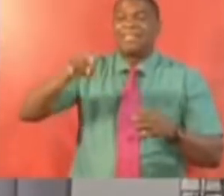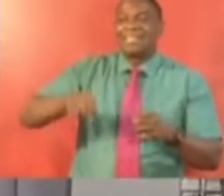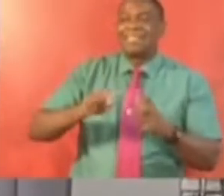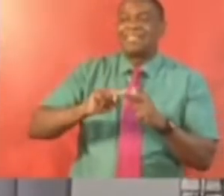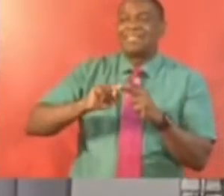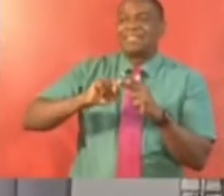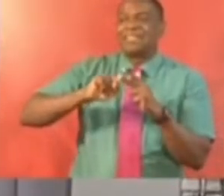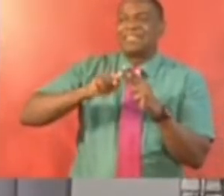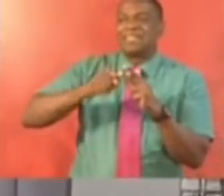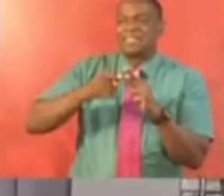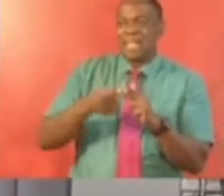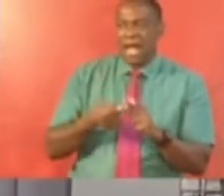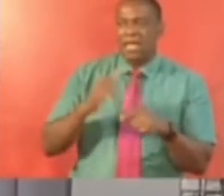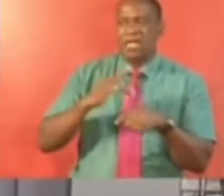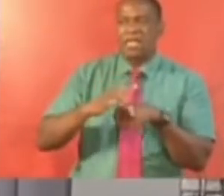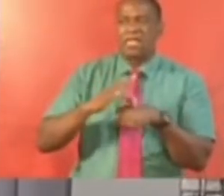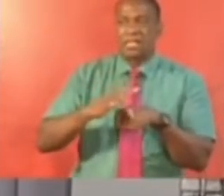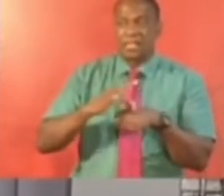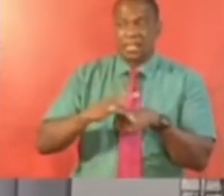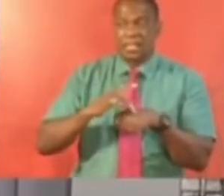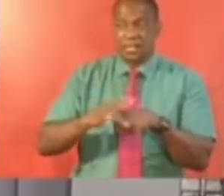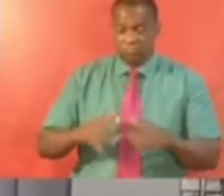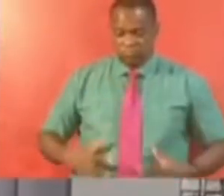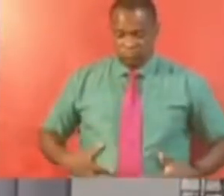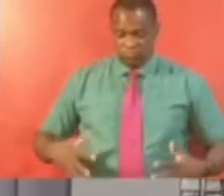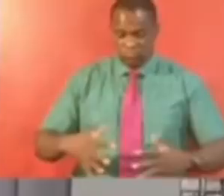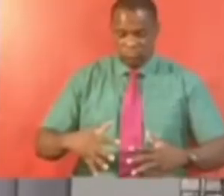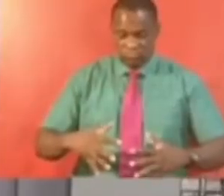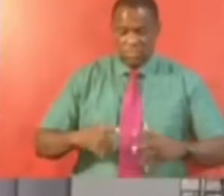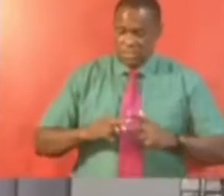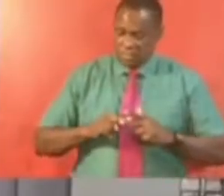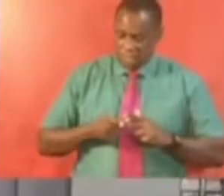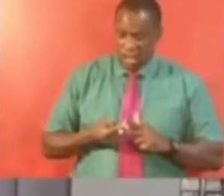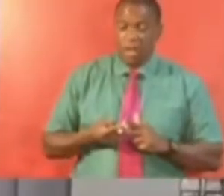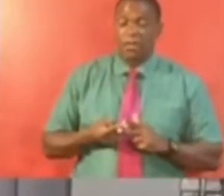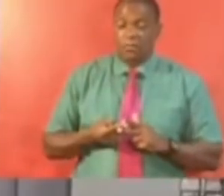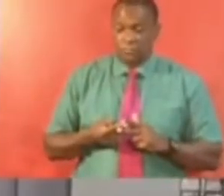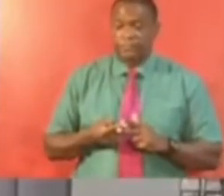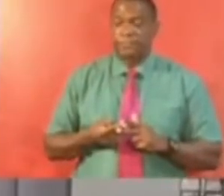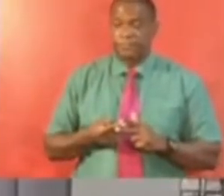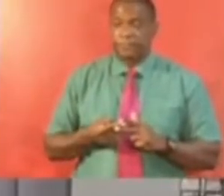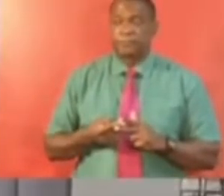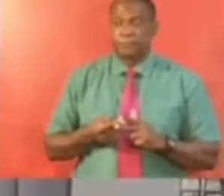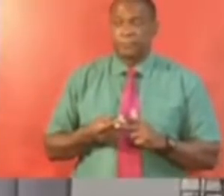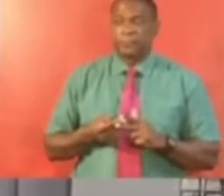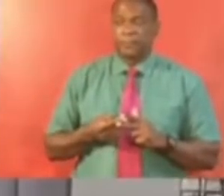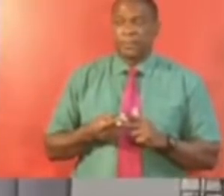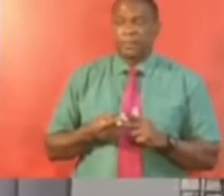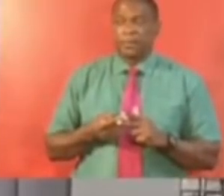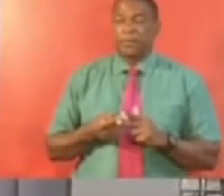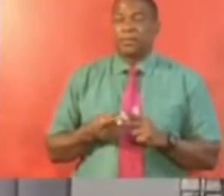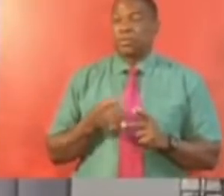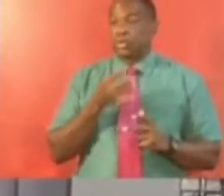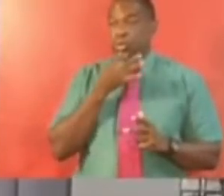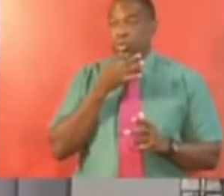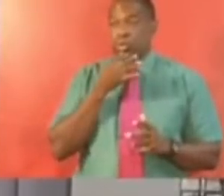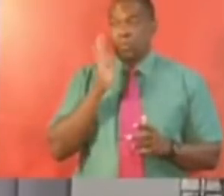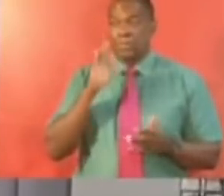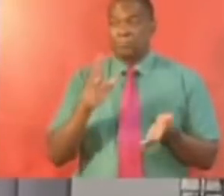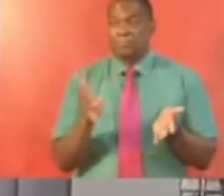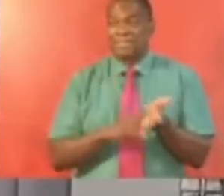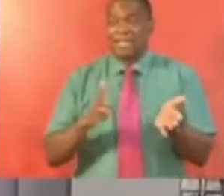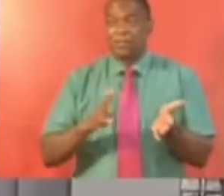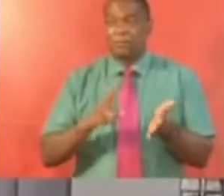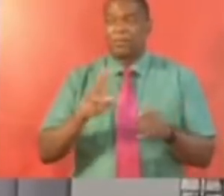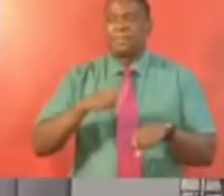aged. We are going to be signing off very soon, for the first time in this country, a national